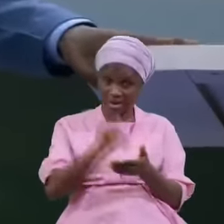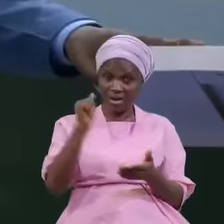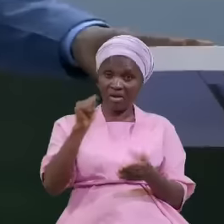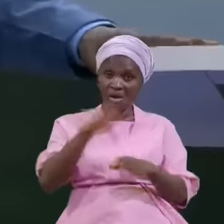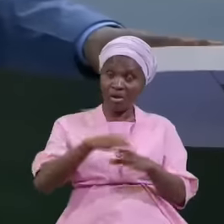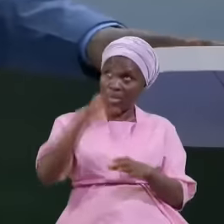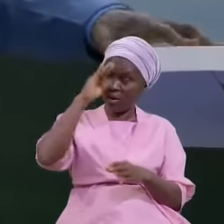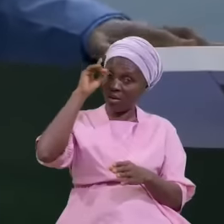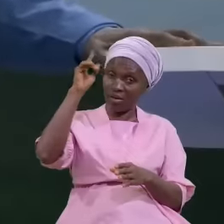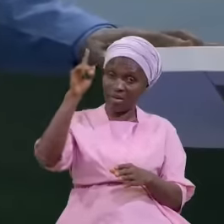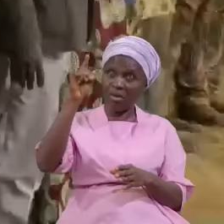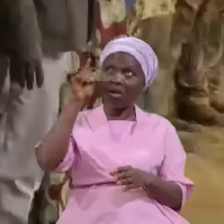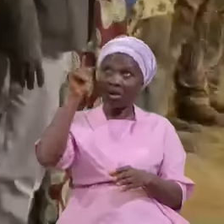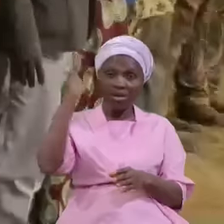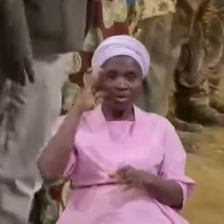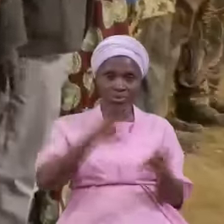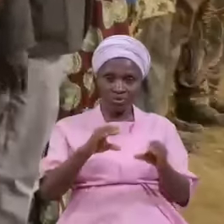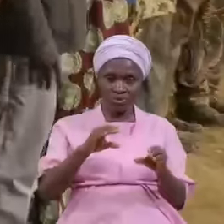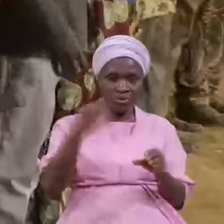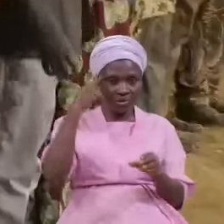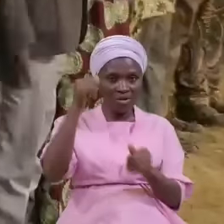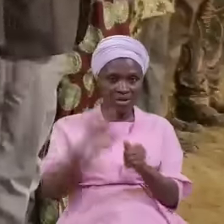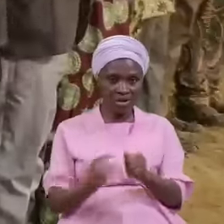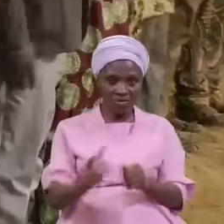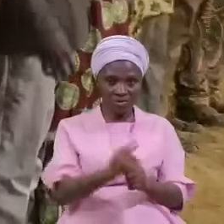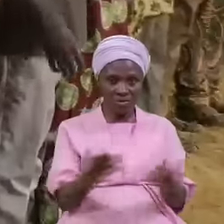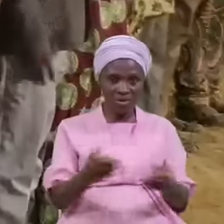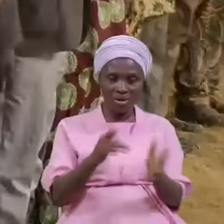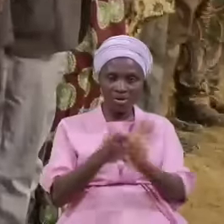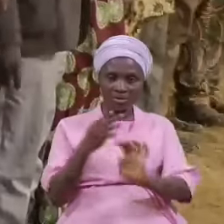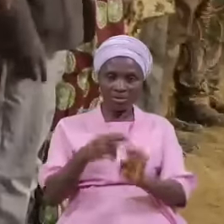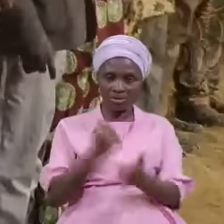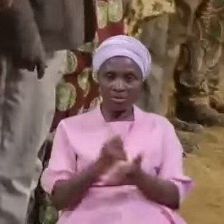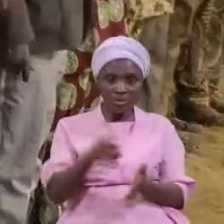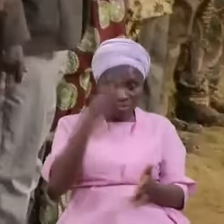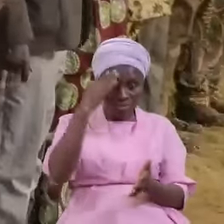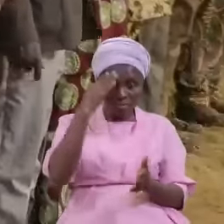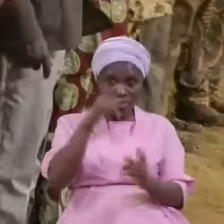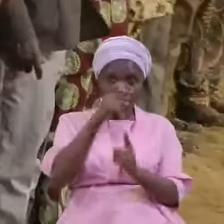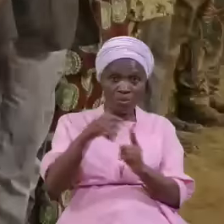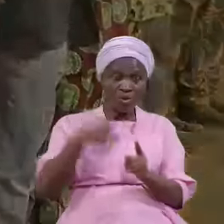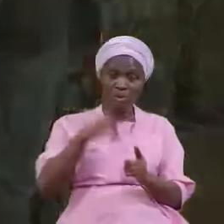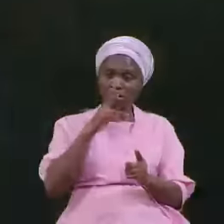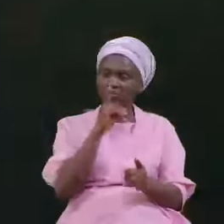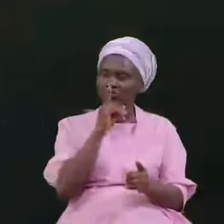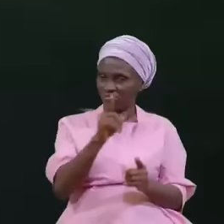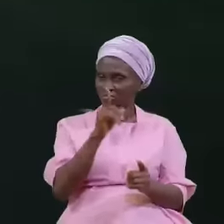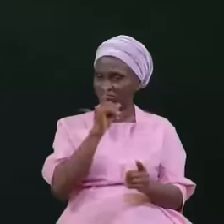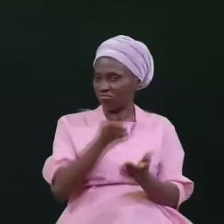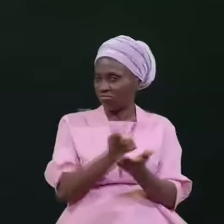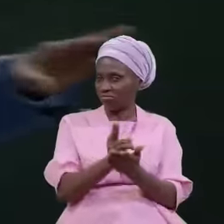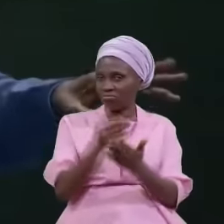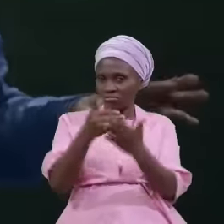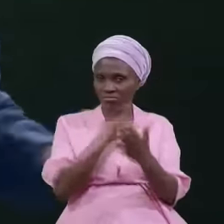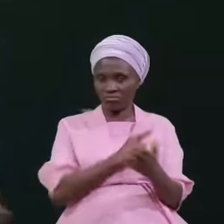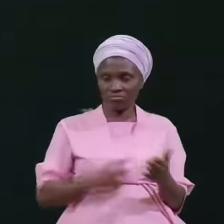will do for everyone. And you know, when we're sincere before the Lord, we don't have to do rigmarole. We don't have to